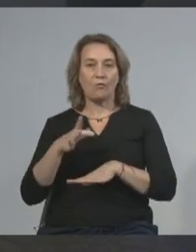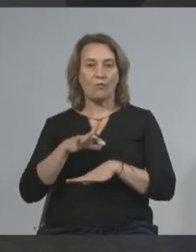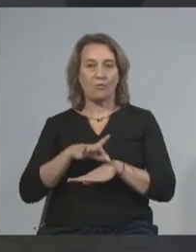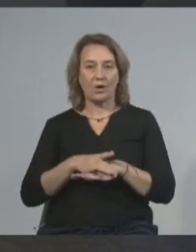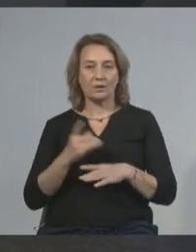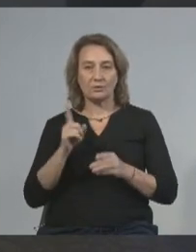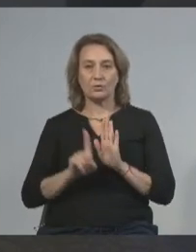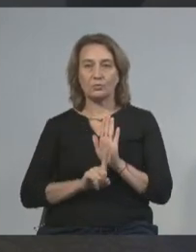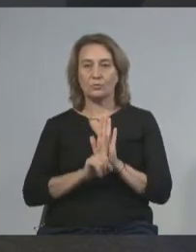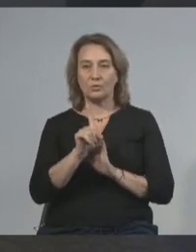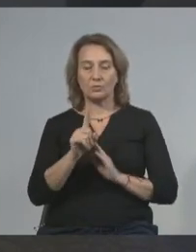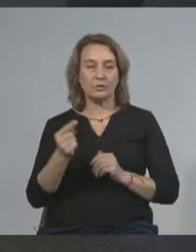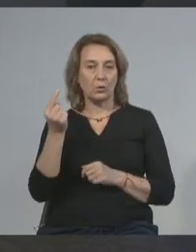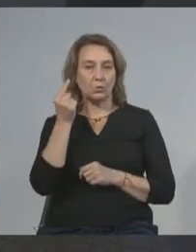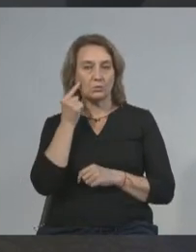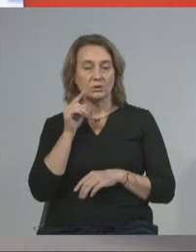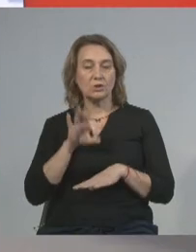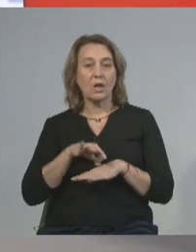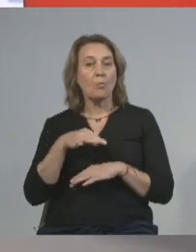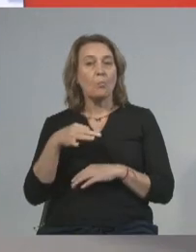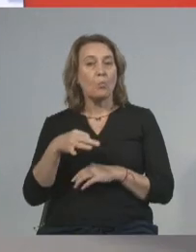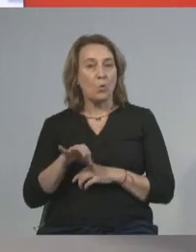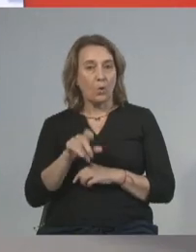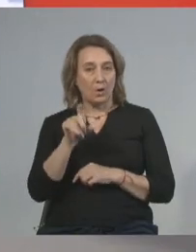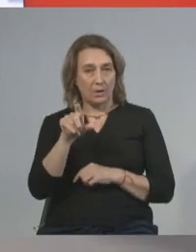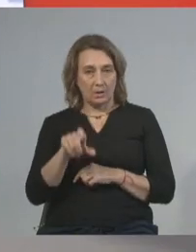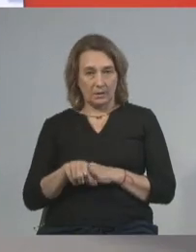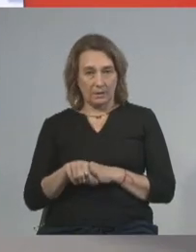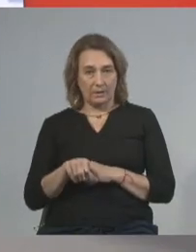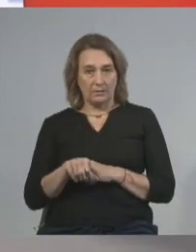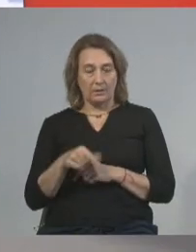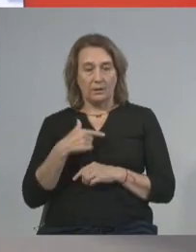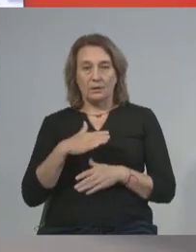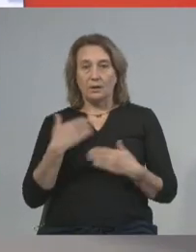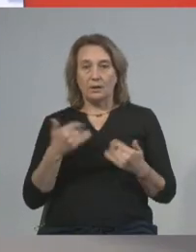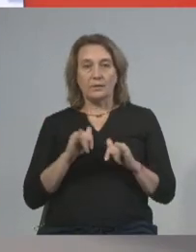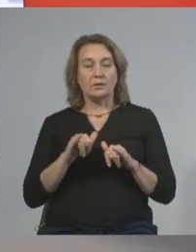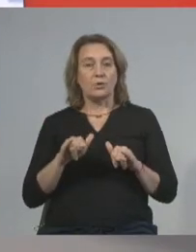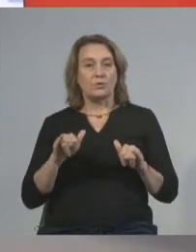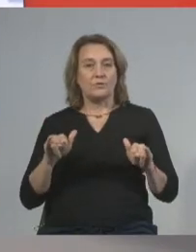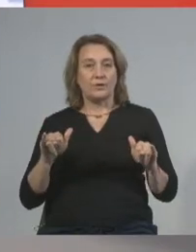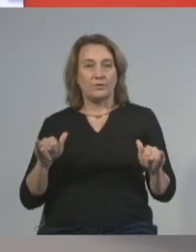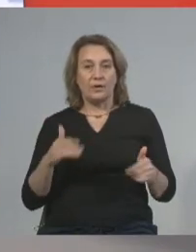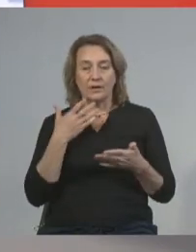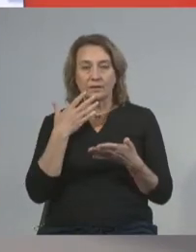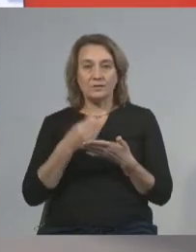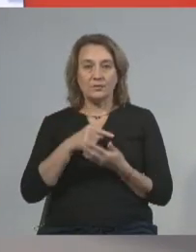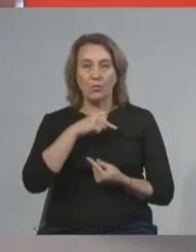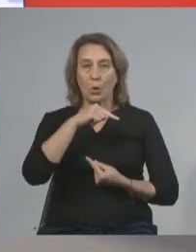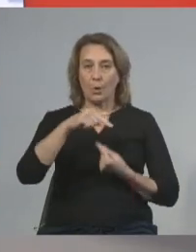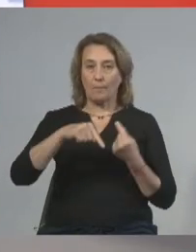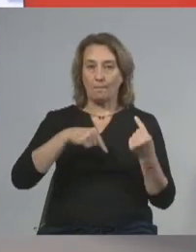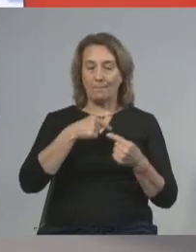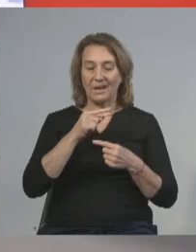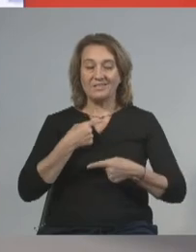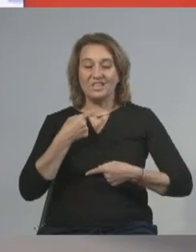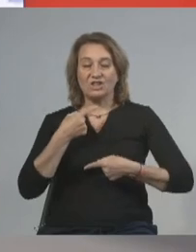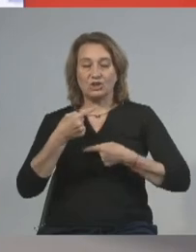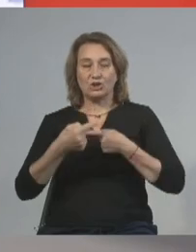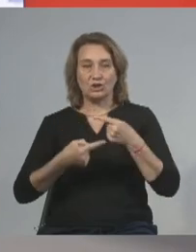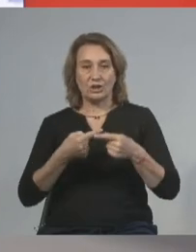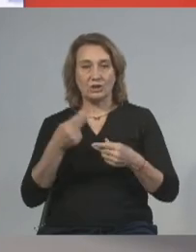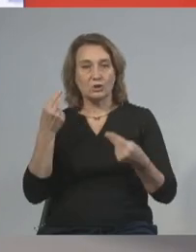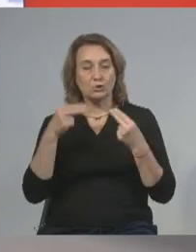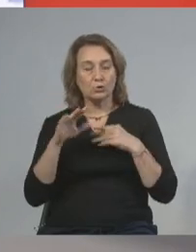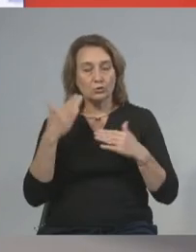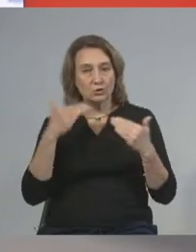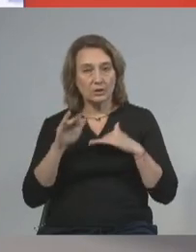direction which led uh to which helped us hear pains of our clients we understood